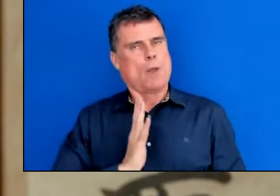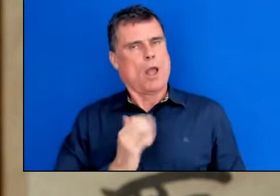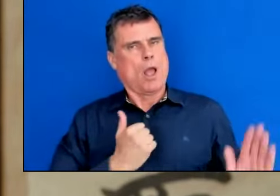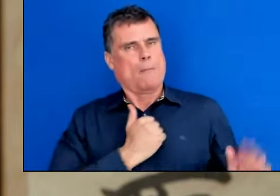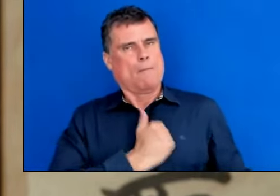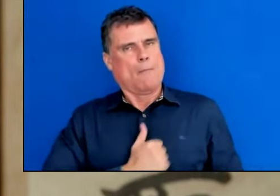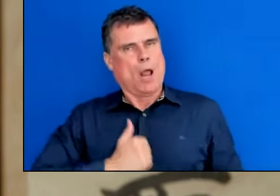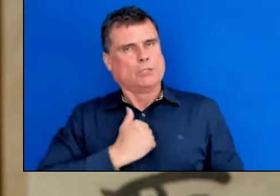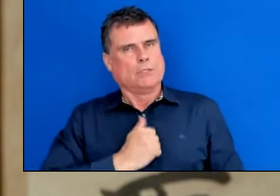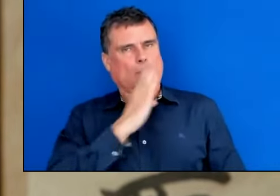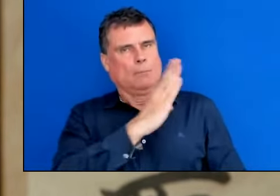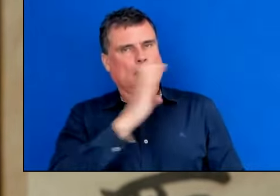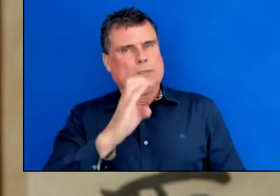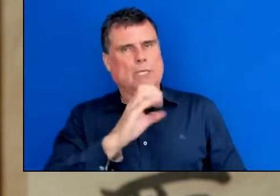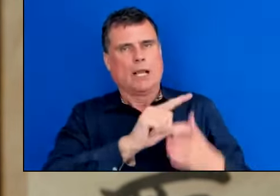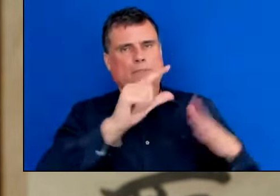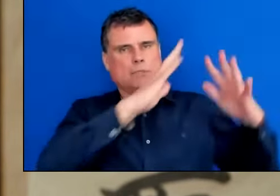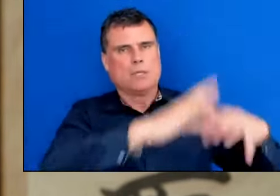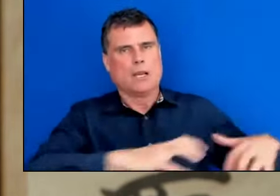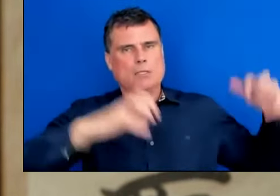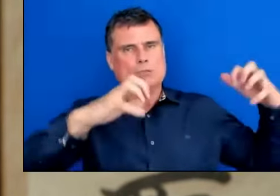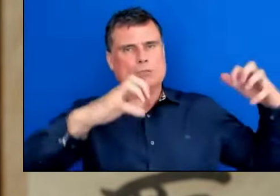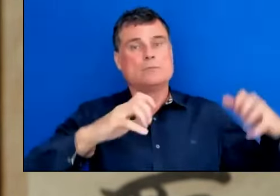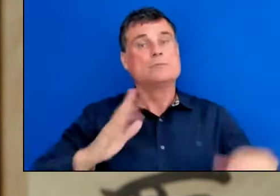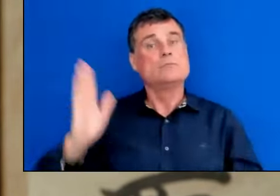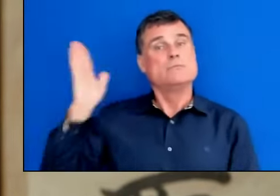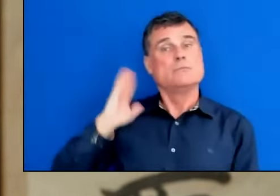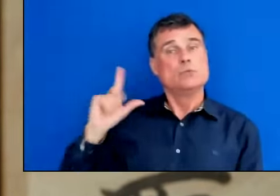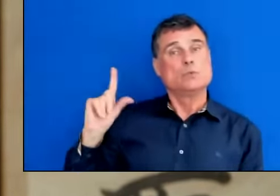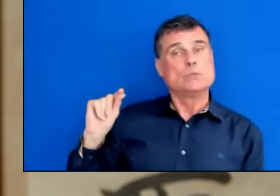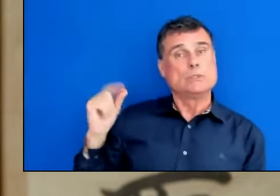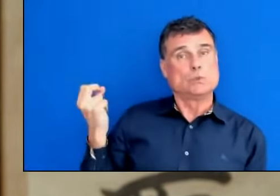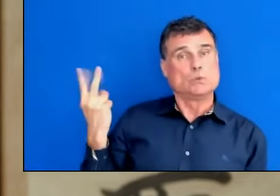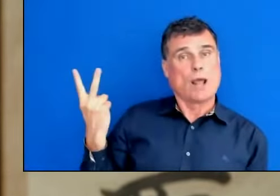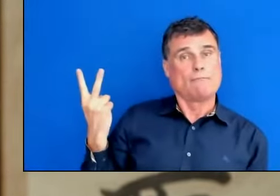2012. She's a passionate advocate for this community. Naomi.